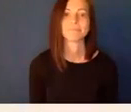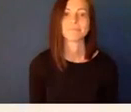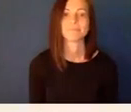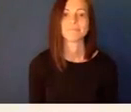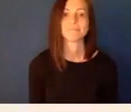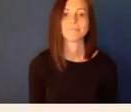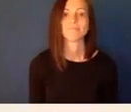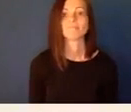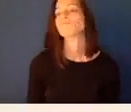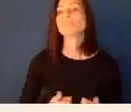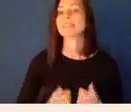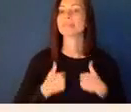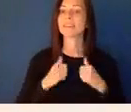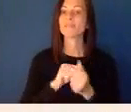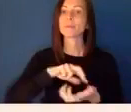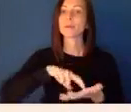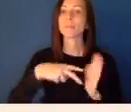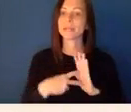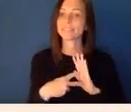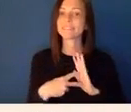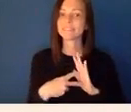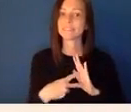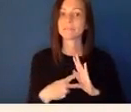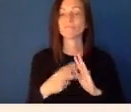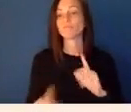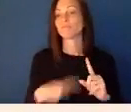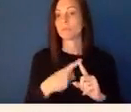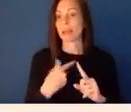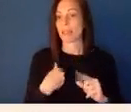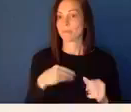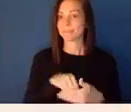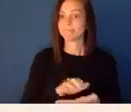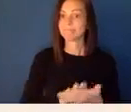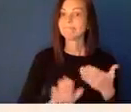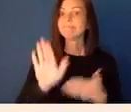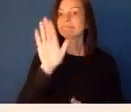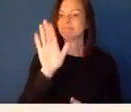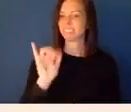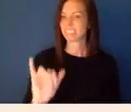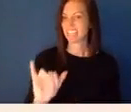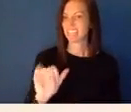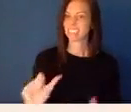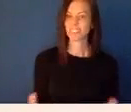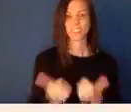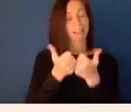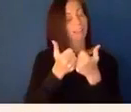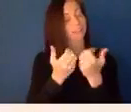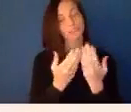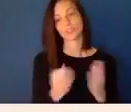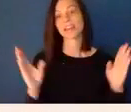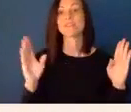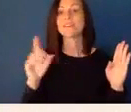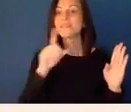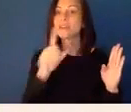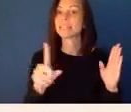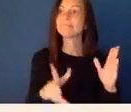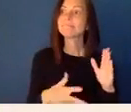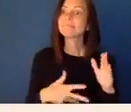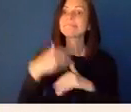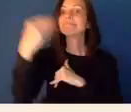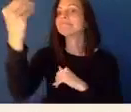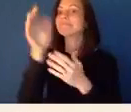living purposefully. So when I was in college, which was a challenge in itself, being able to go off to school